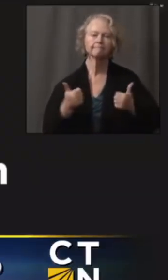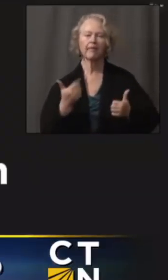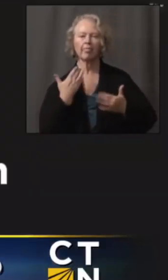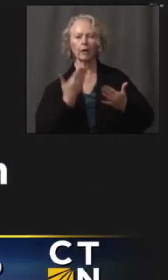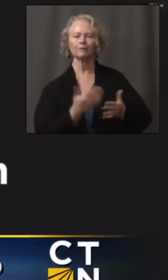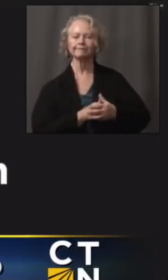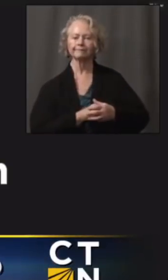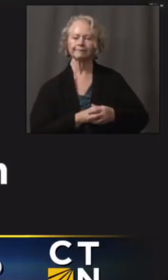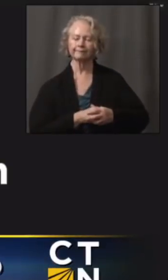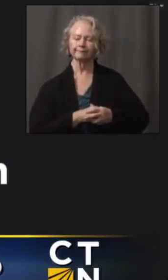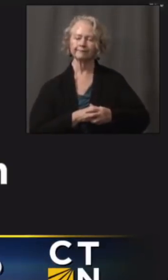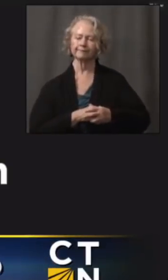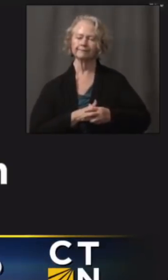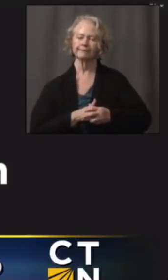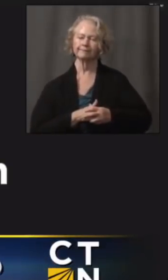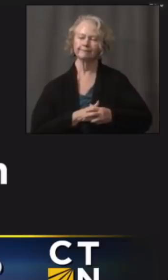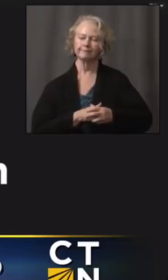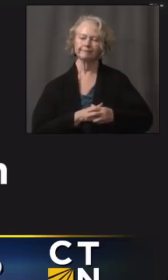everybody.